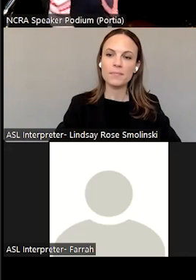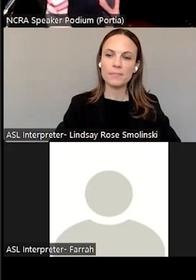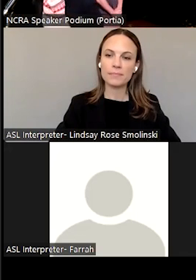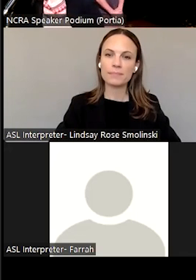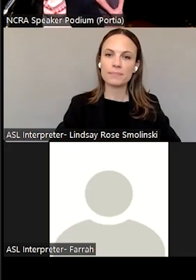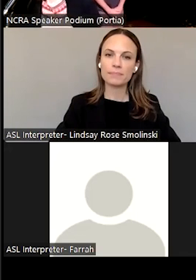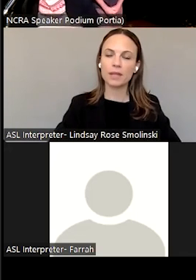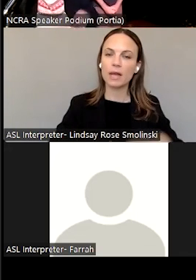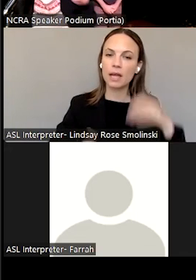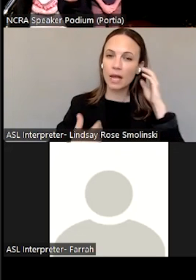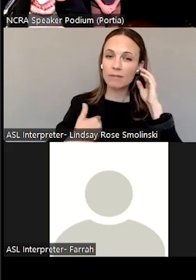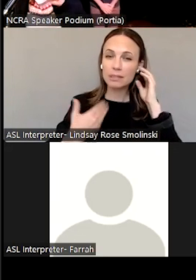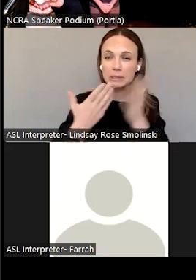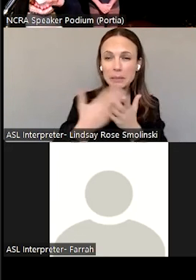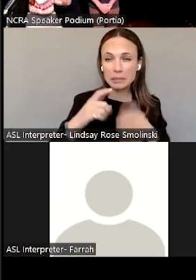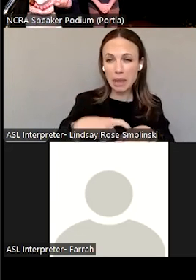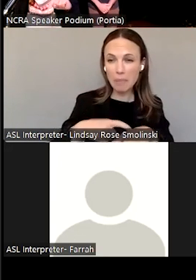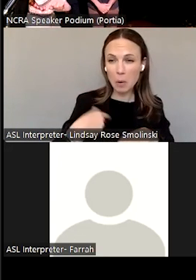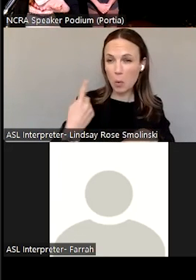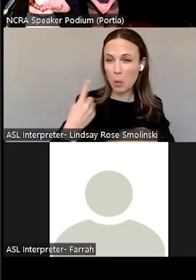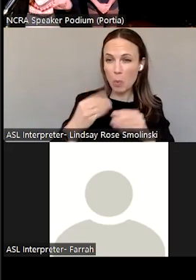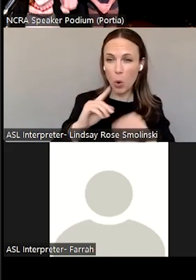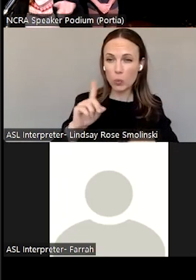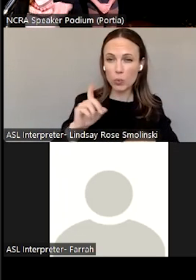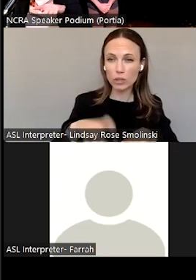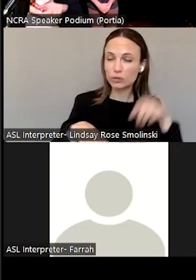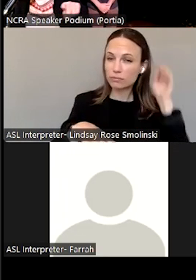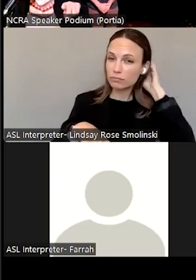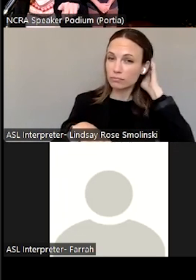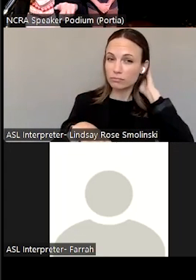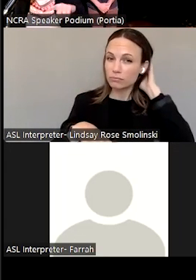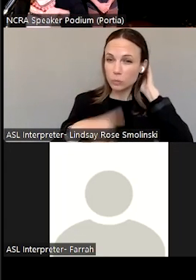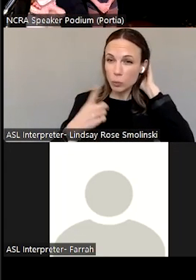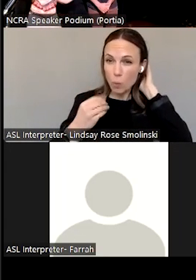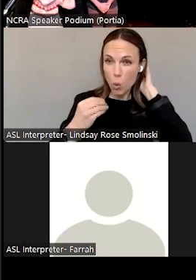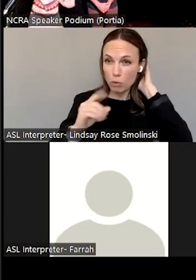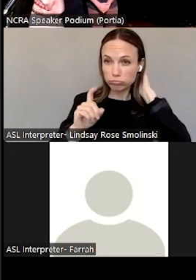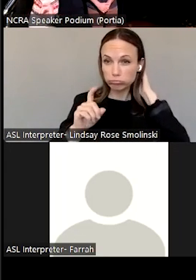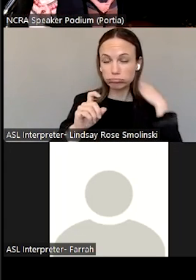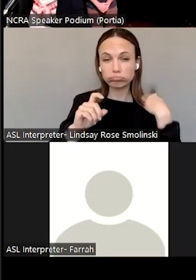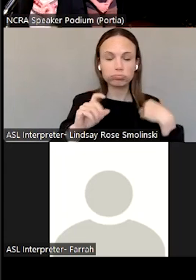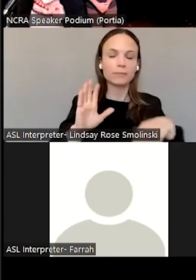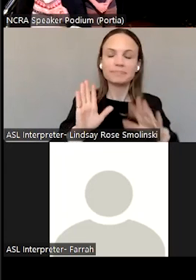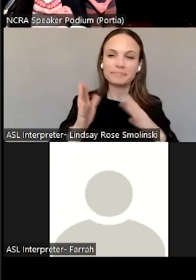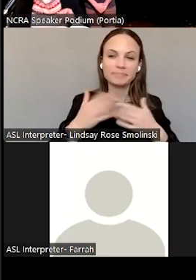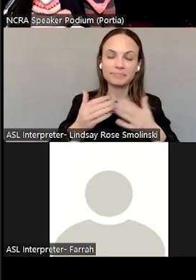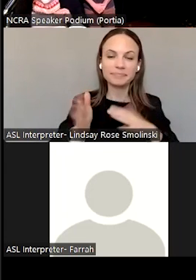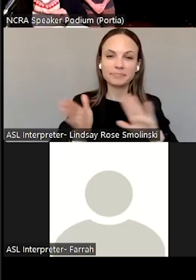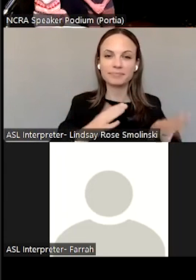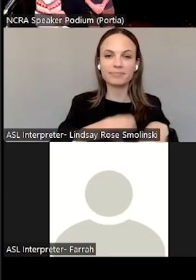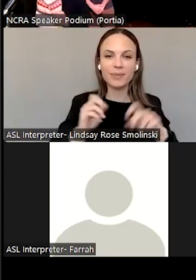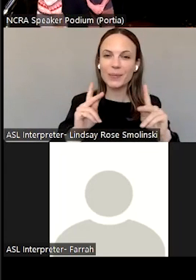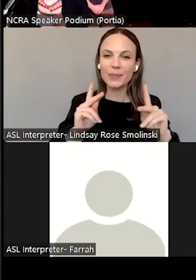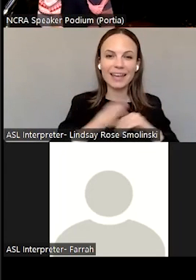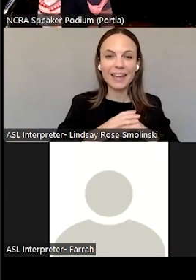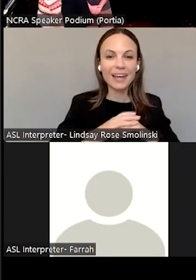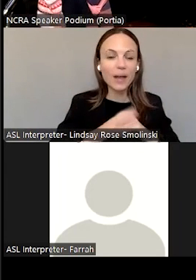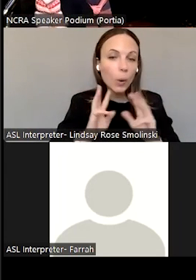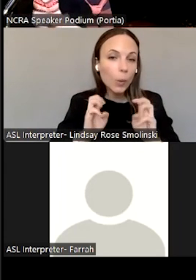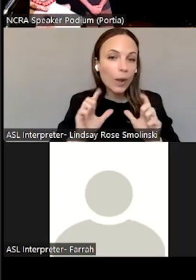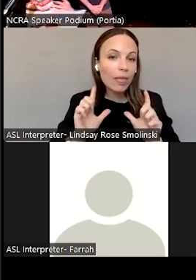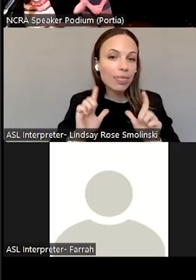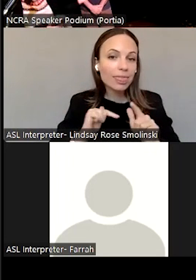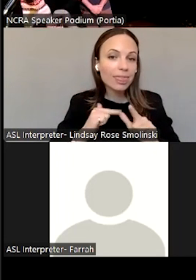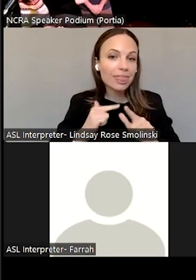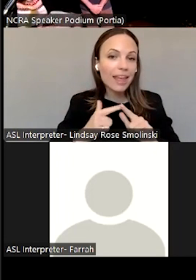Awesome. And we do have a little bit of time. I think I saw one more question. Was there one more question? Oh, never mind. Okay, great. Well,